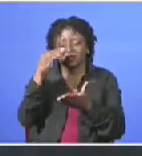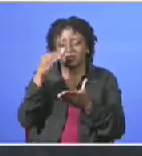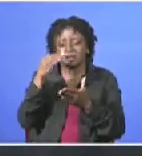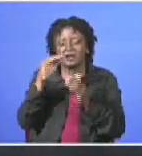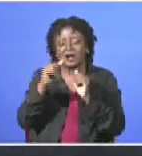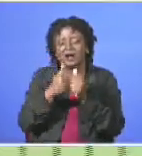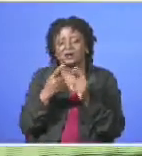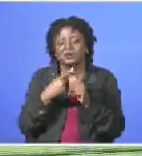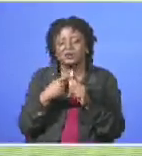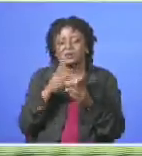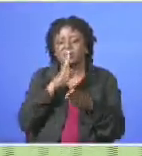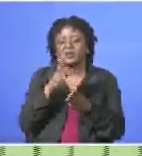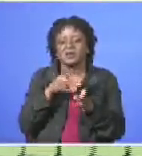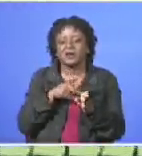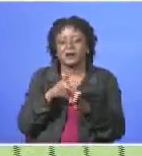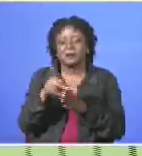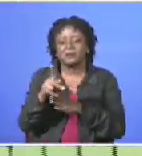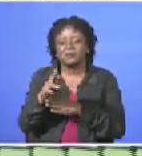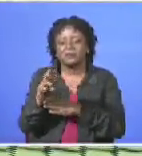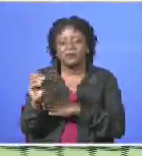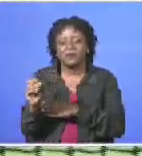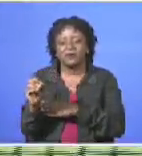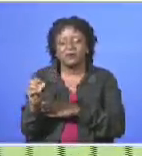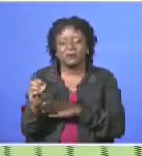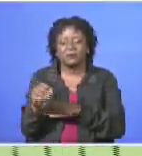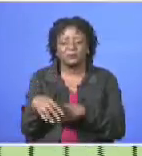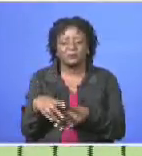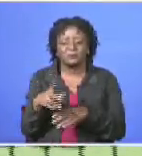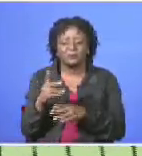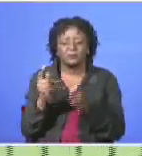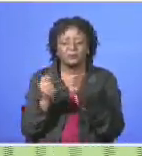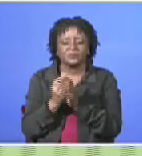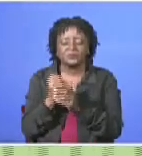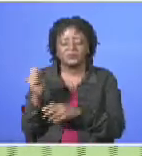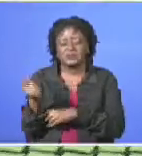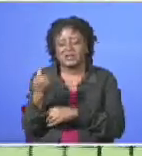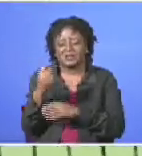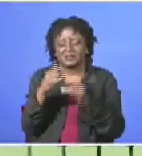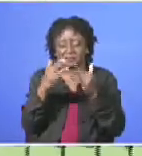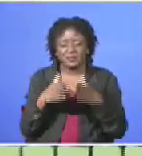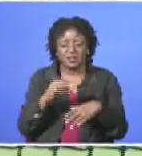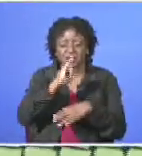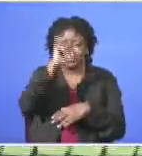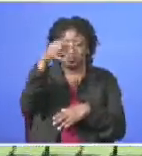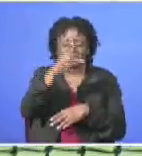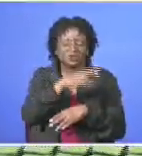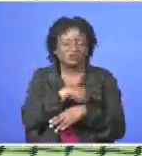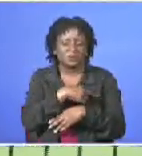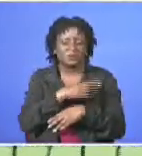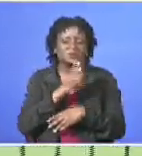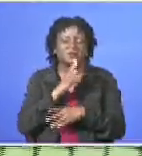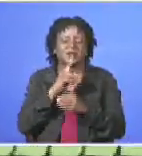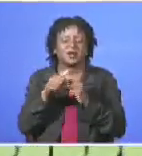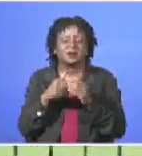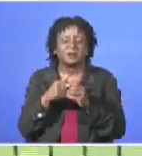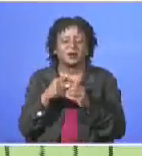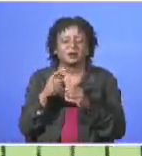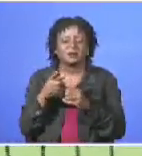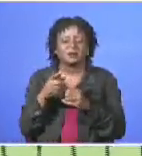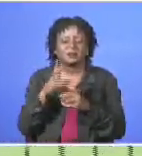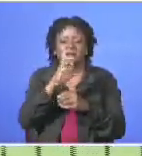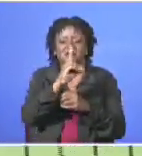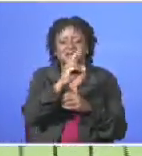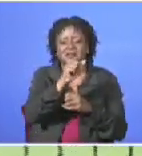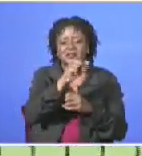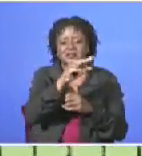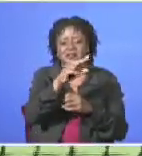be a pro. Bahamian tennis player Justin Roberts speaking on the proposed changes to the Davis Cup format, as well as his plans for